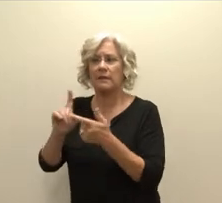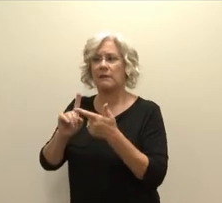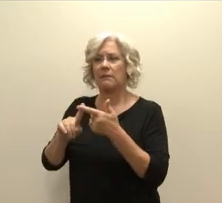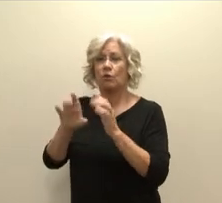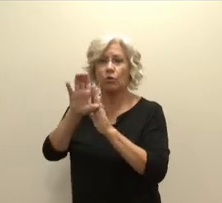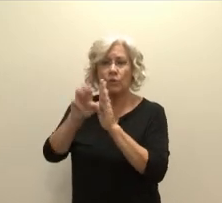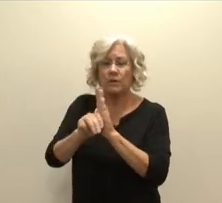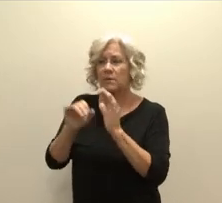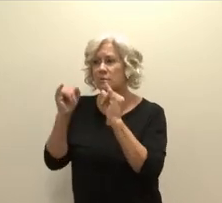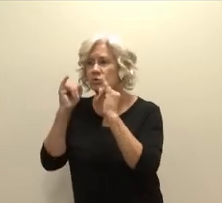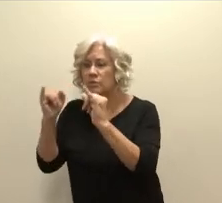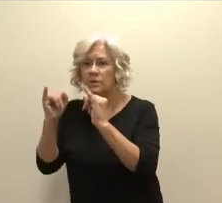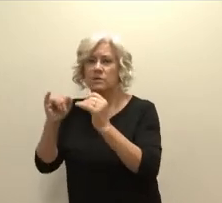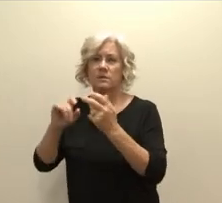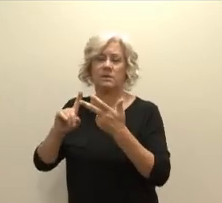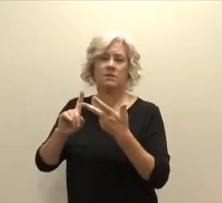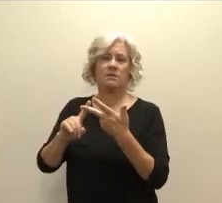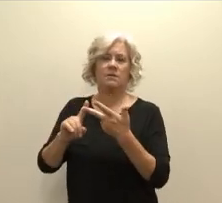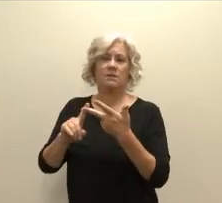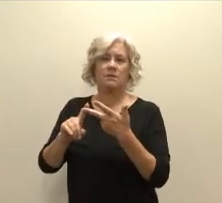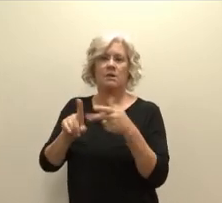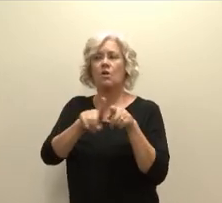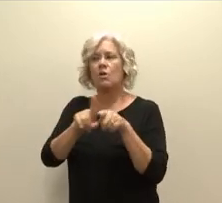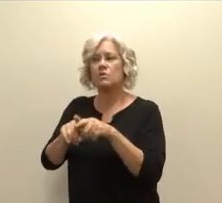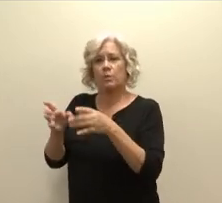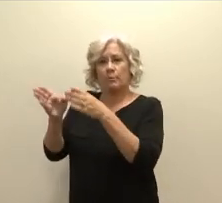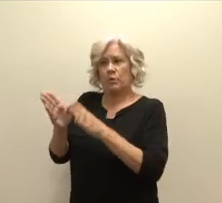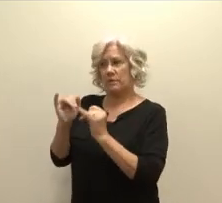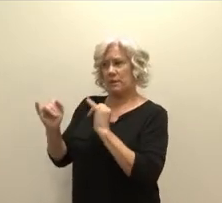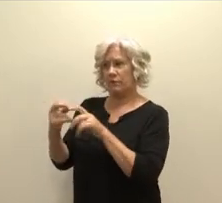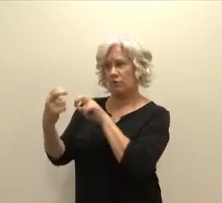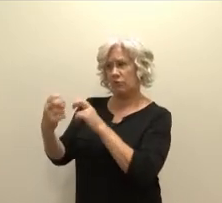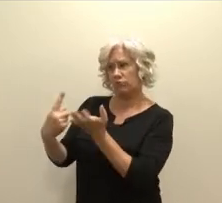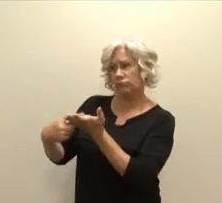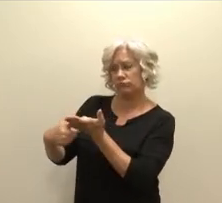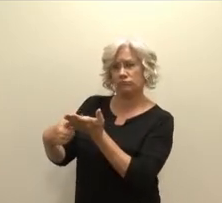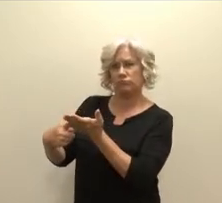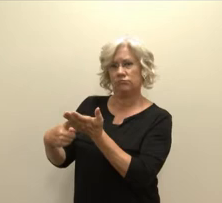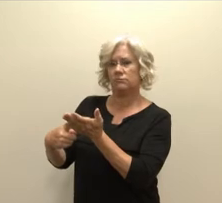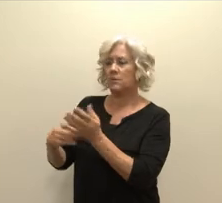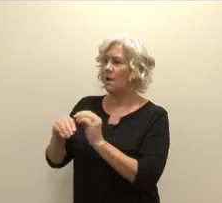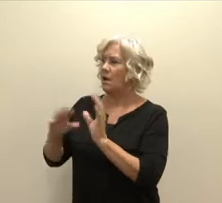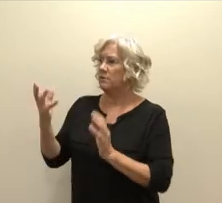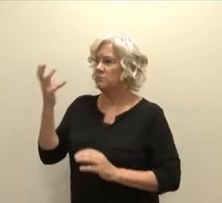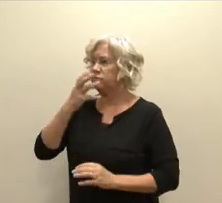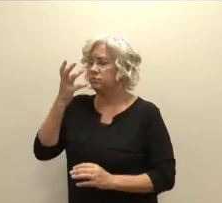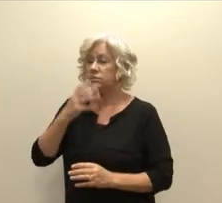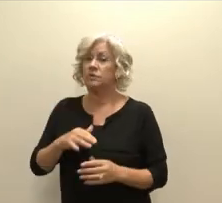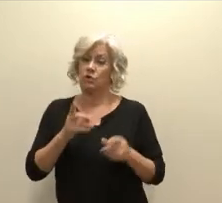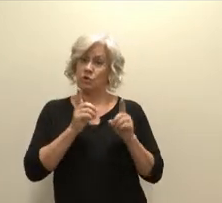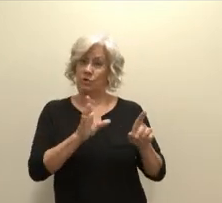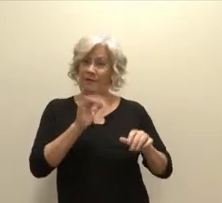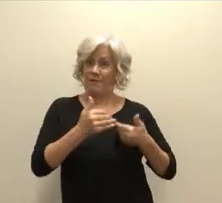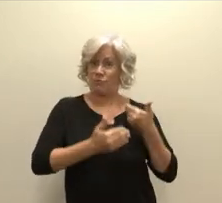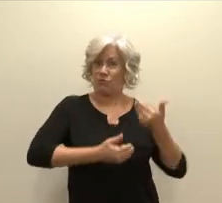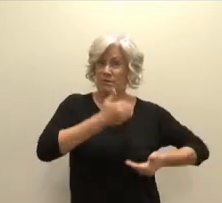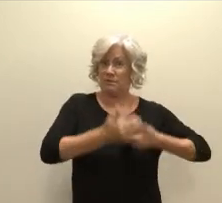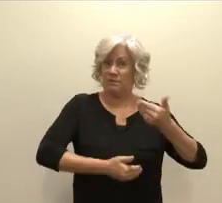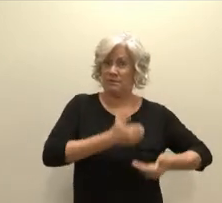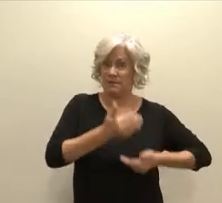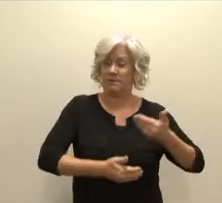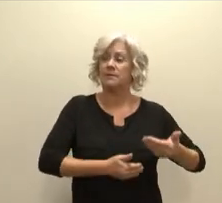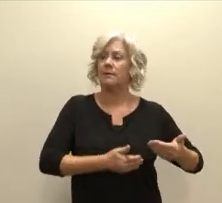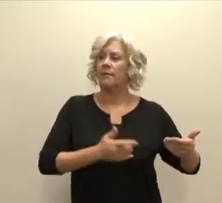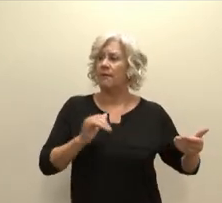instruction, as well as the personal interviews. During the due diligence process, I learned